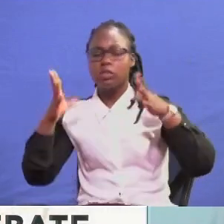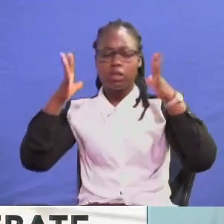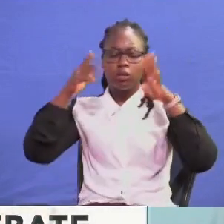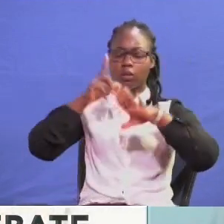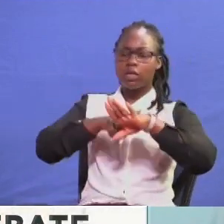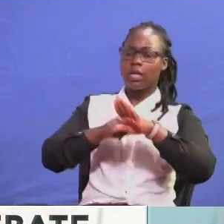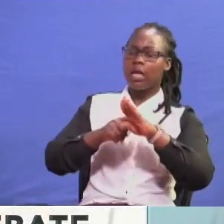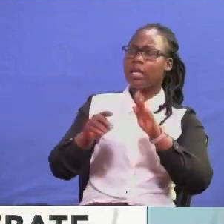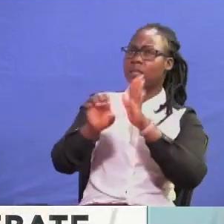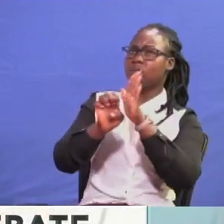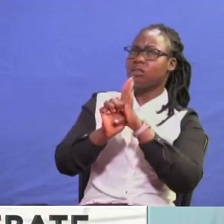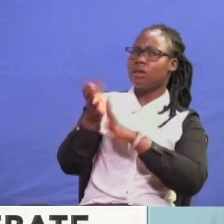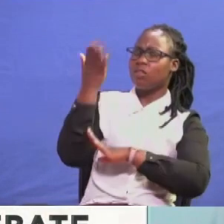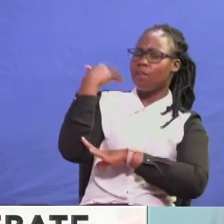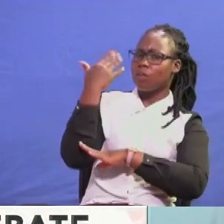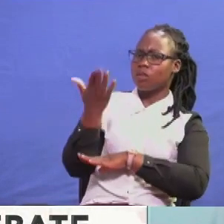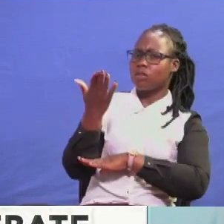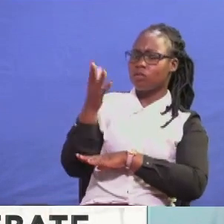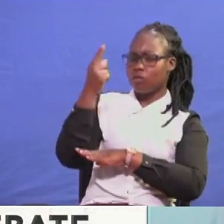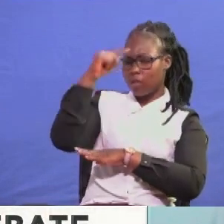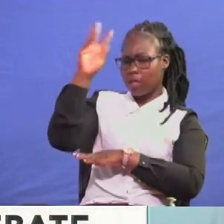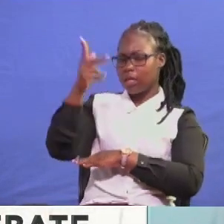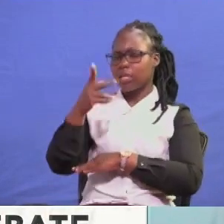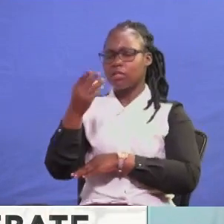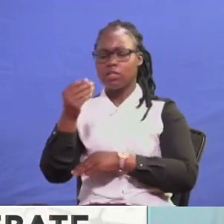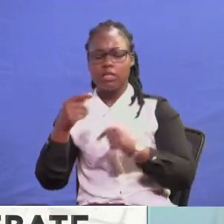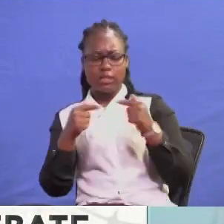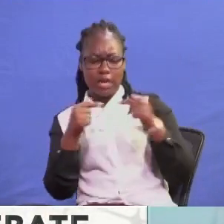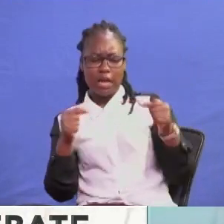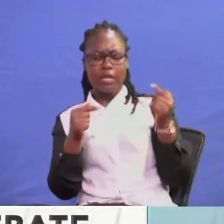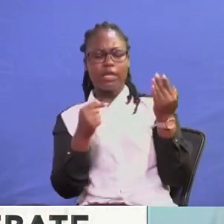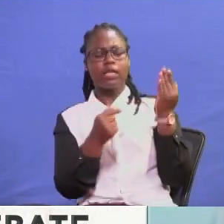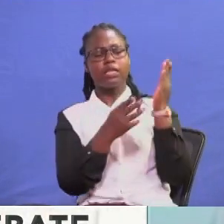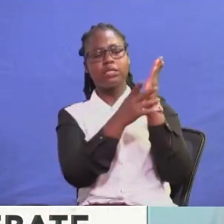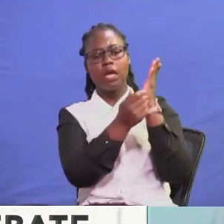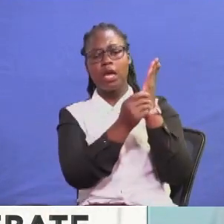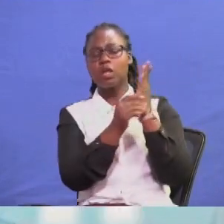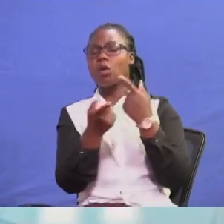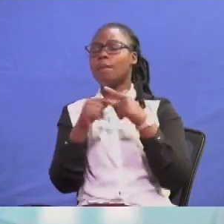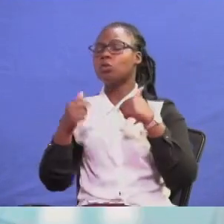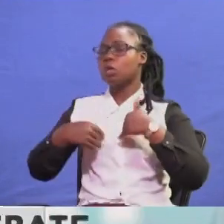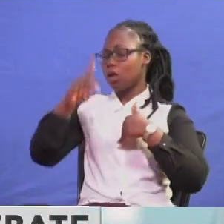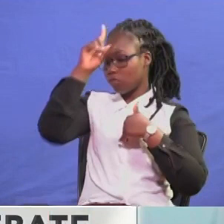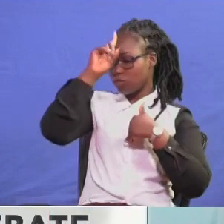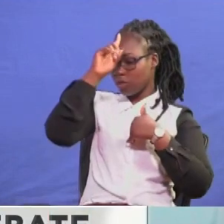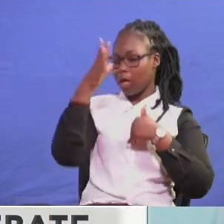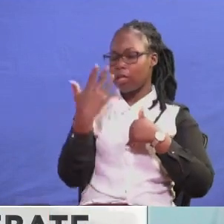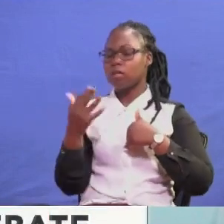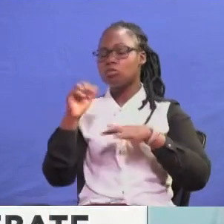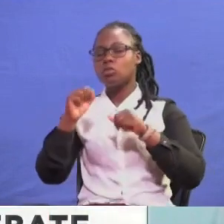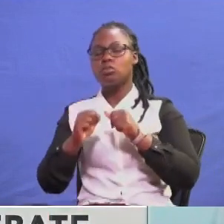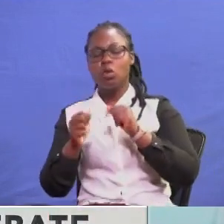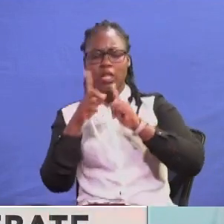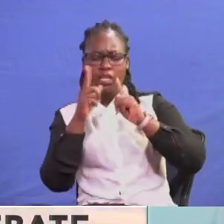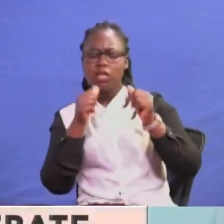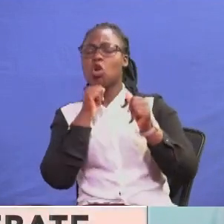recent muscles by the Kenyan shillings against the dollar. But there are better things, there are serious things that we should be discussing, not